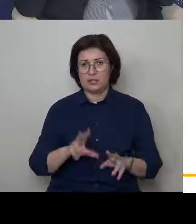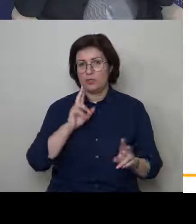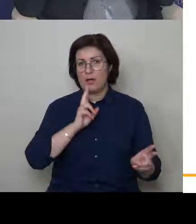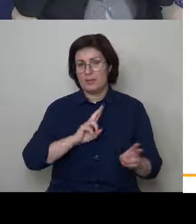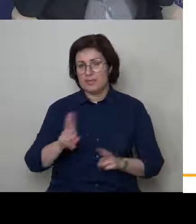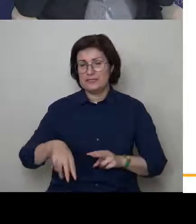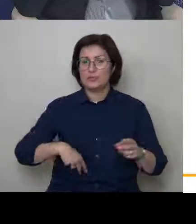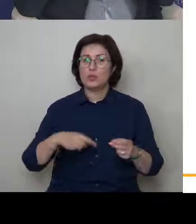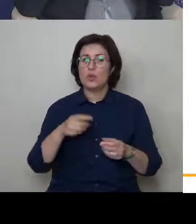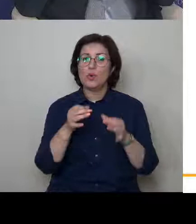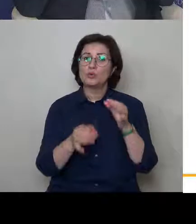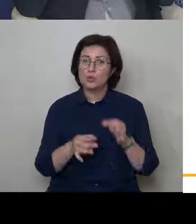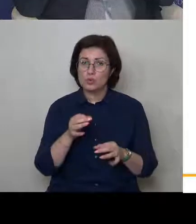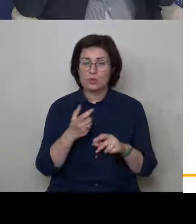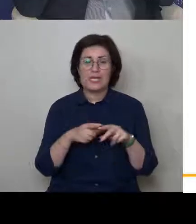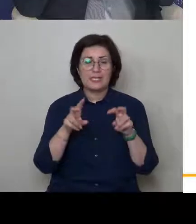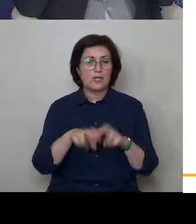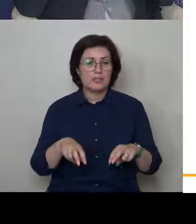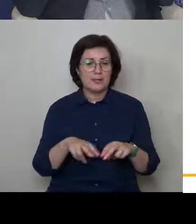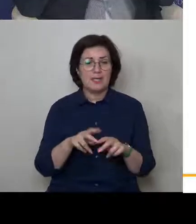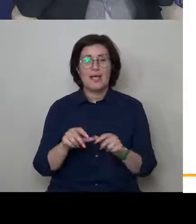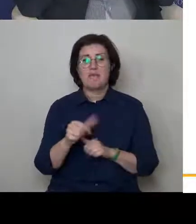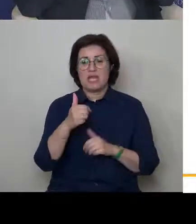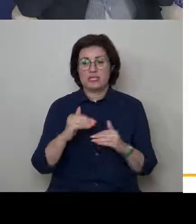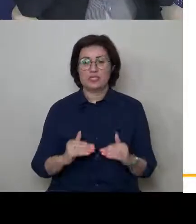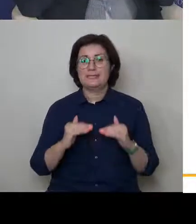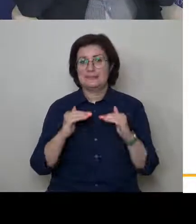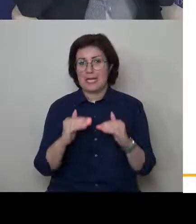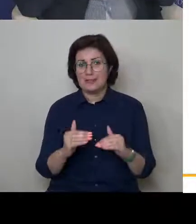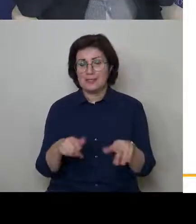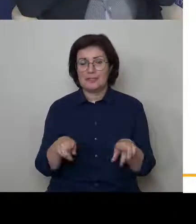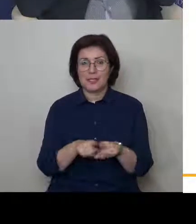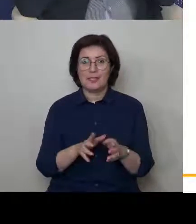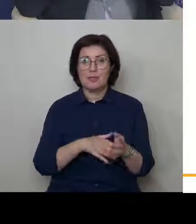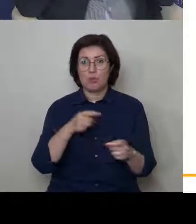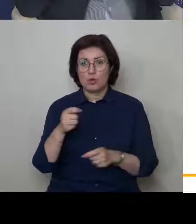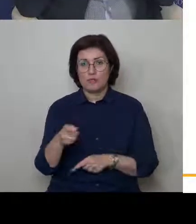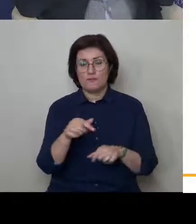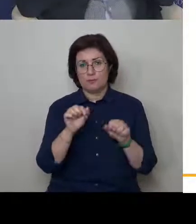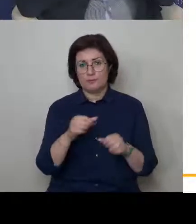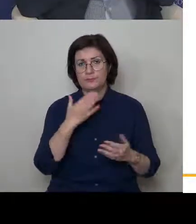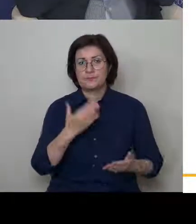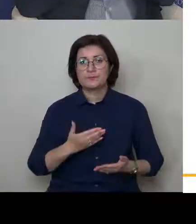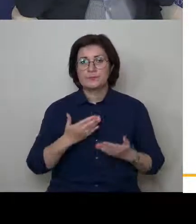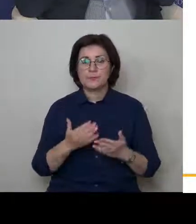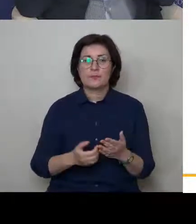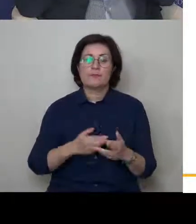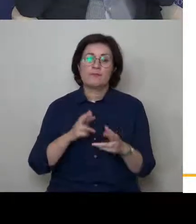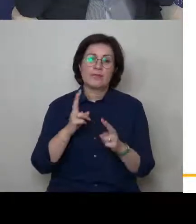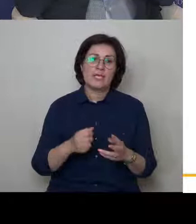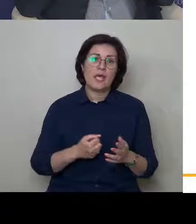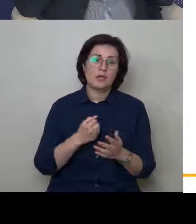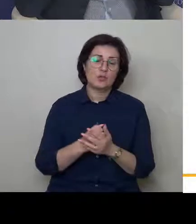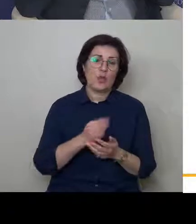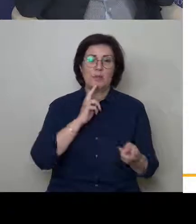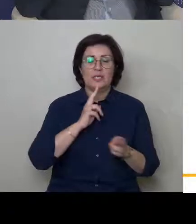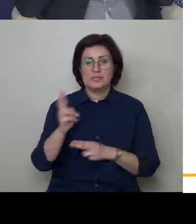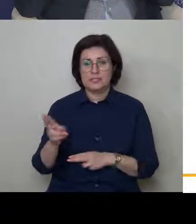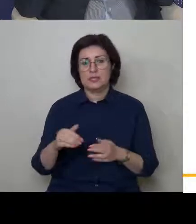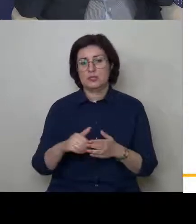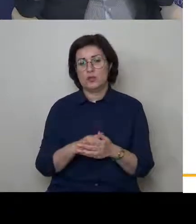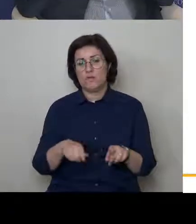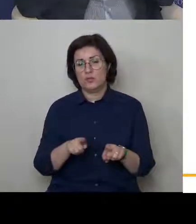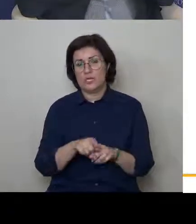city of Kiev. That's court number 6, and if one disagrees with that decision, you can turn to